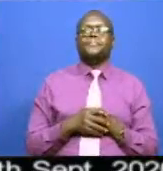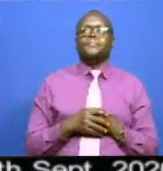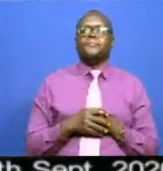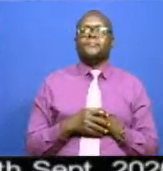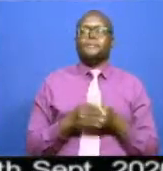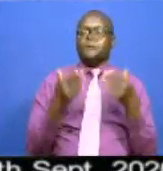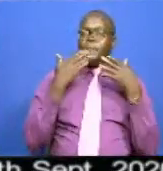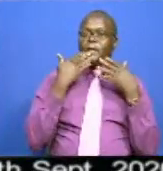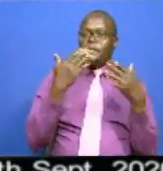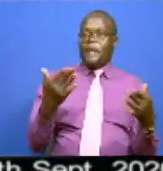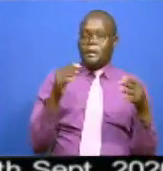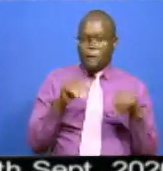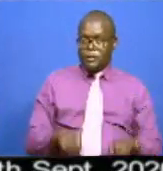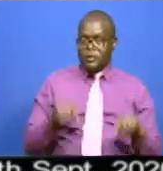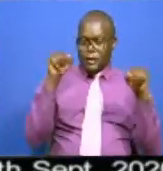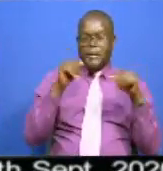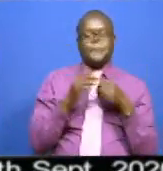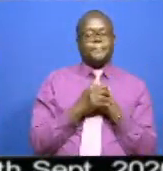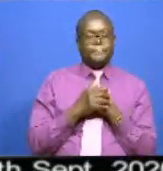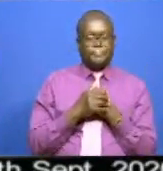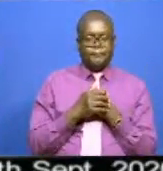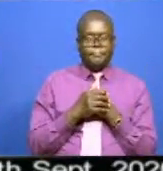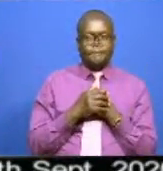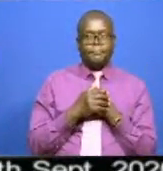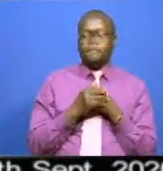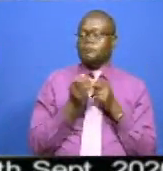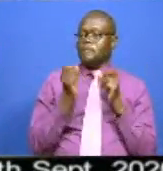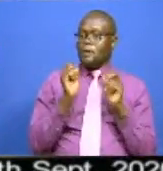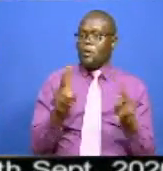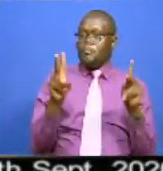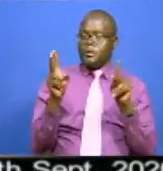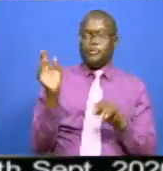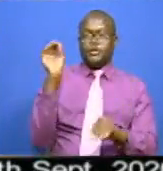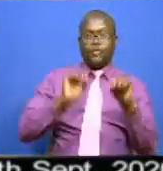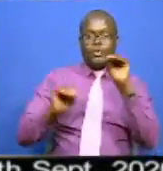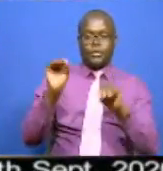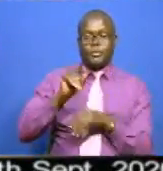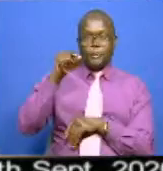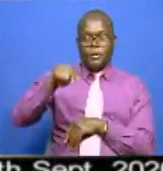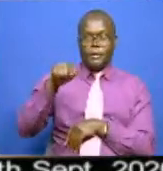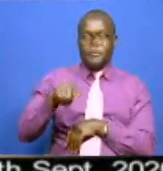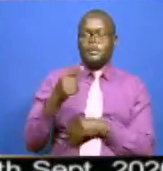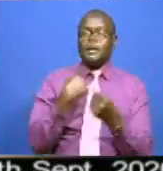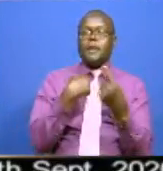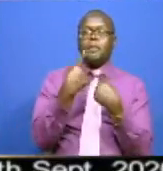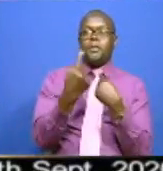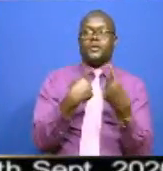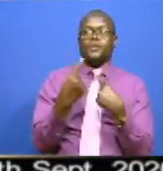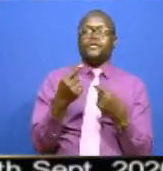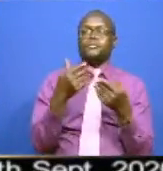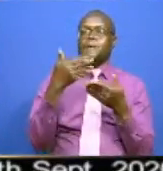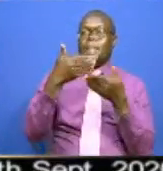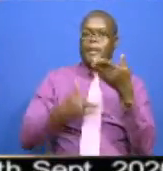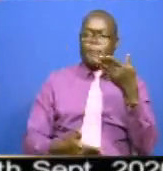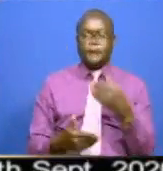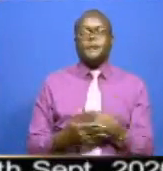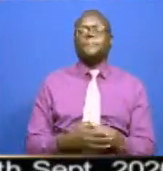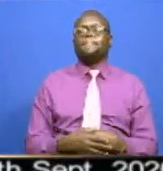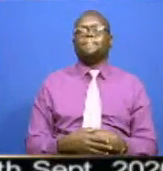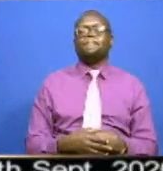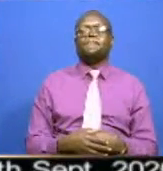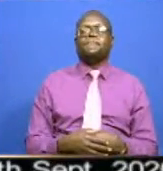Thank you, Mr. Chair, Mr. Speaker, for giving me an opportunity to contribute on this motion and this report, Mr.